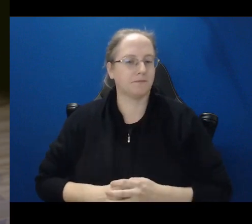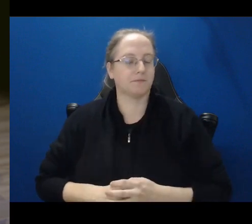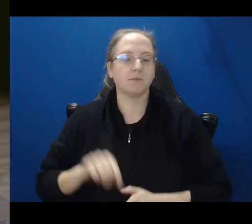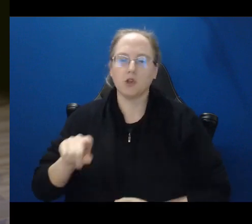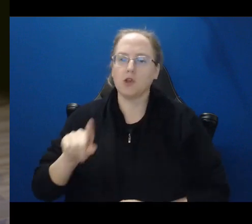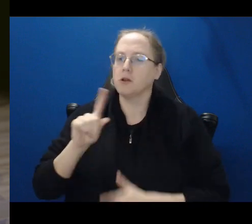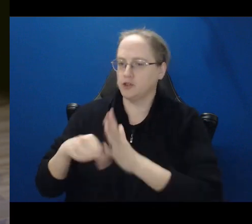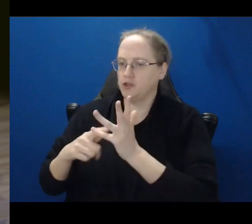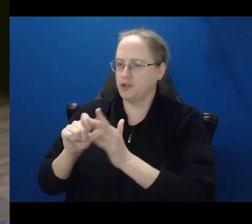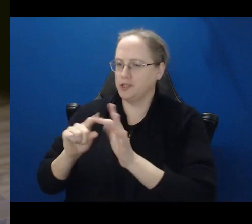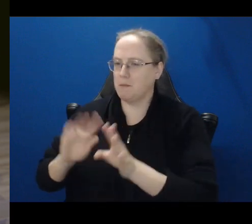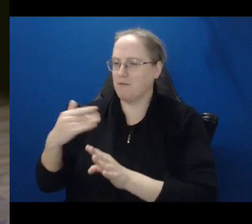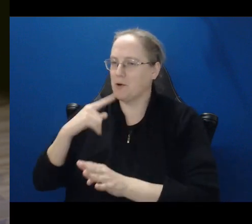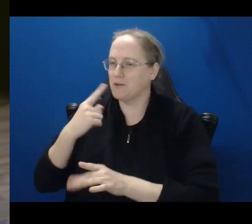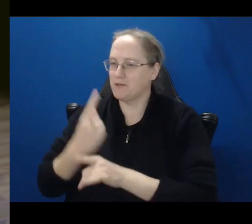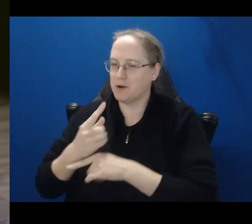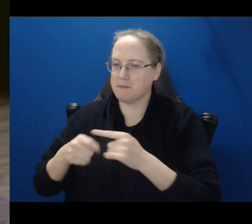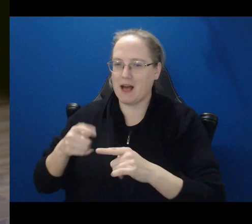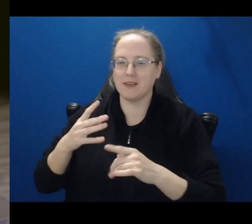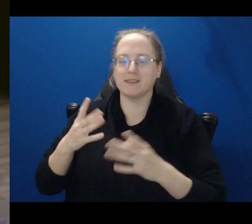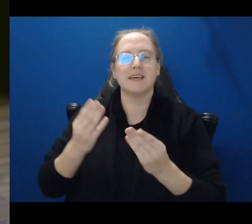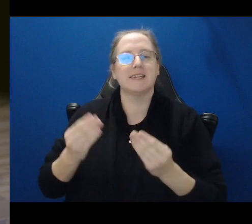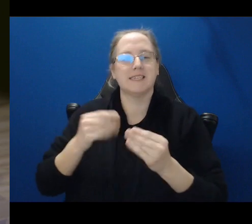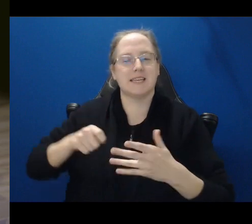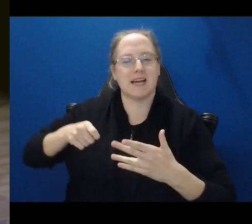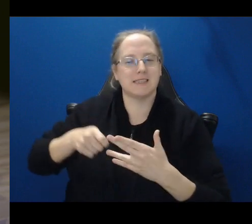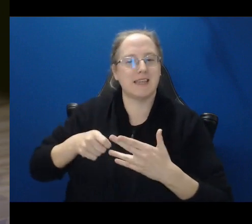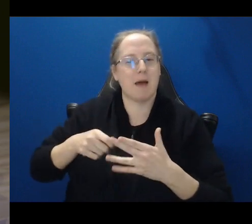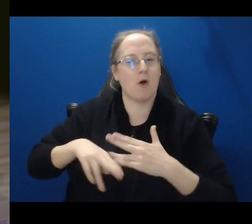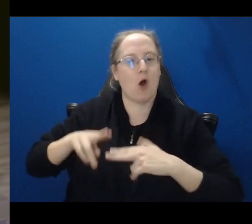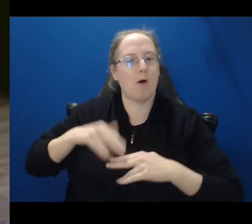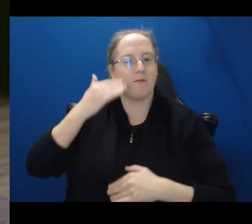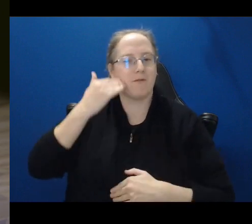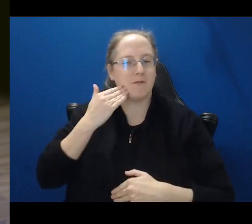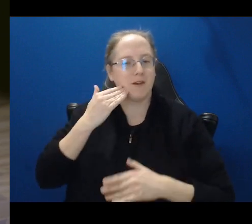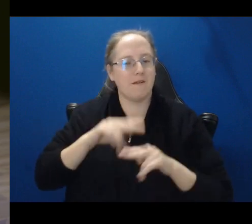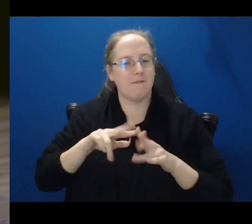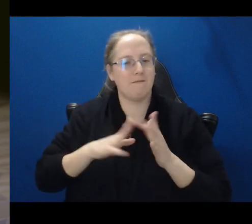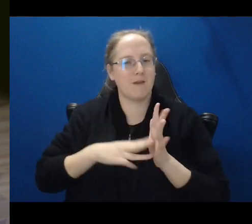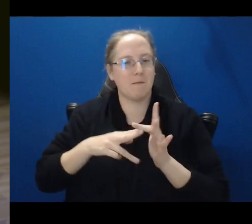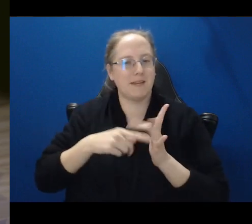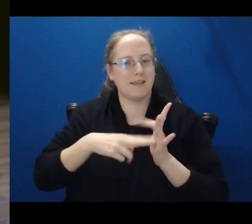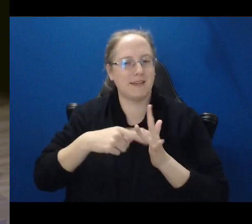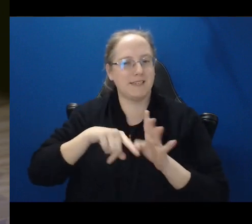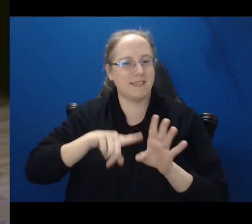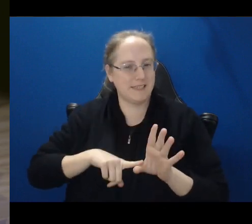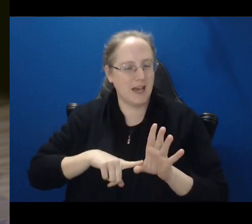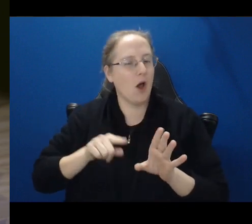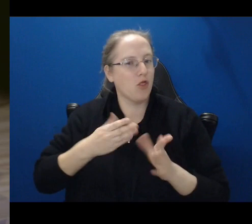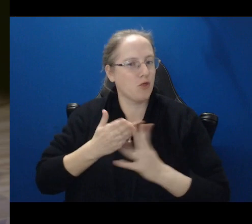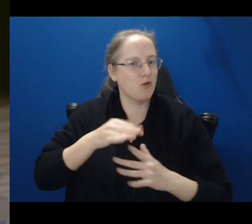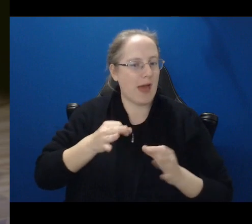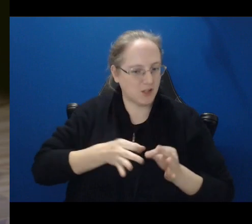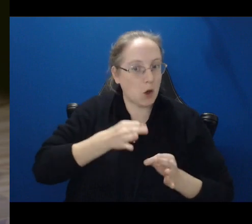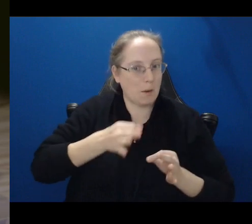about this kind of tender stamp of femininity, which I think is also evident in this kind of sewing, and again this idea of the thread.